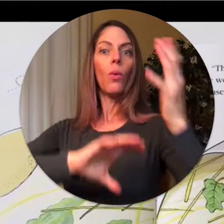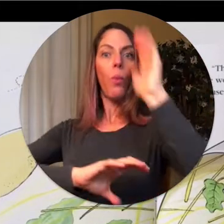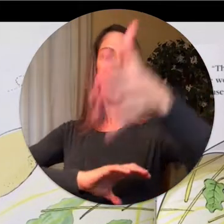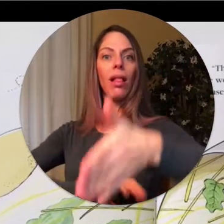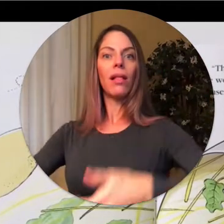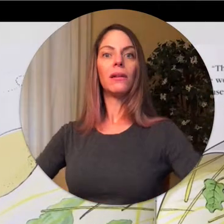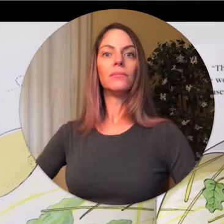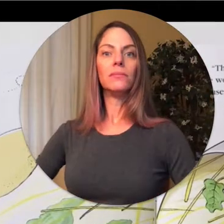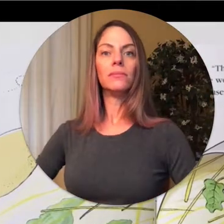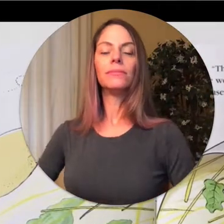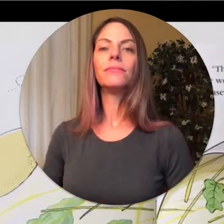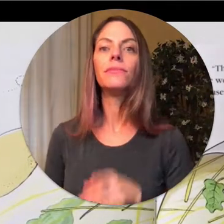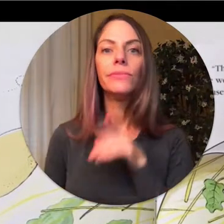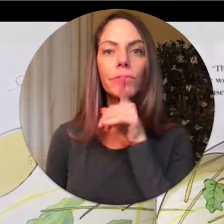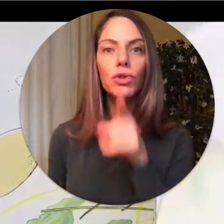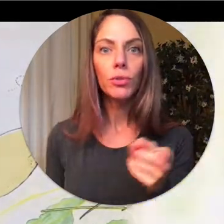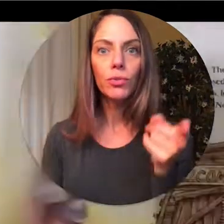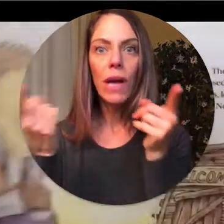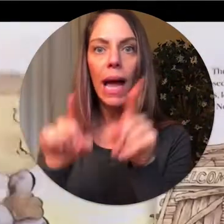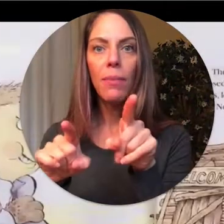wolf blew down the house of straw.